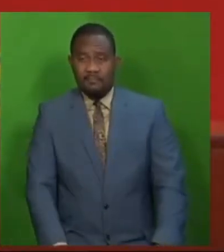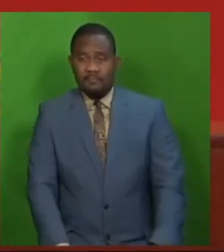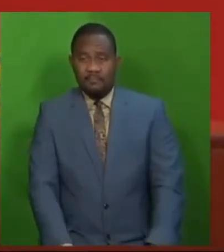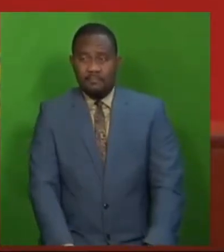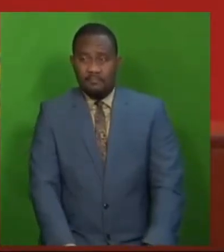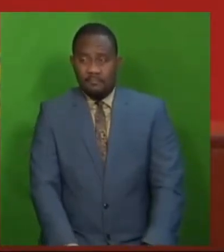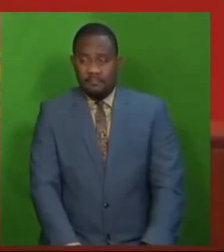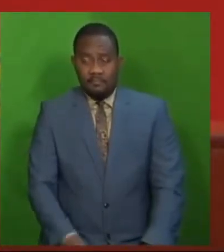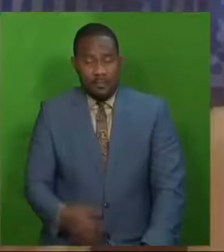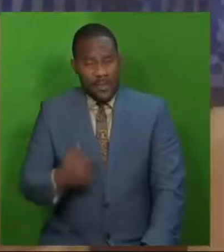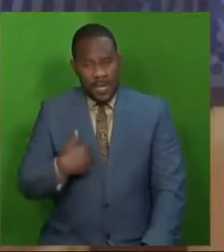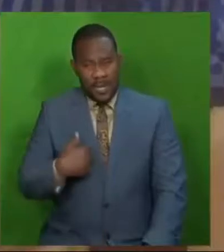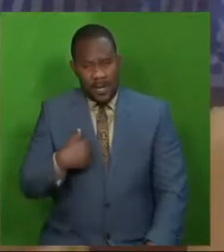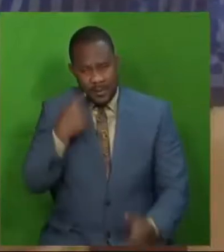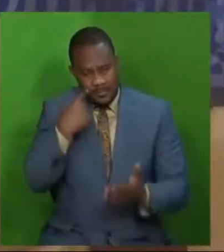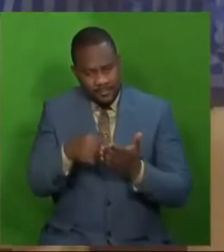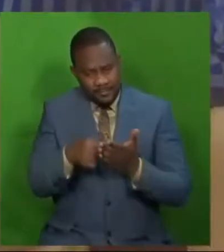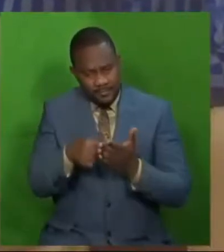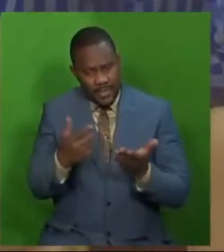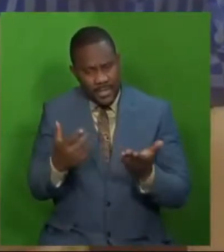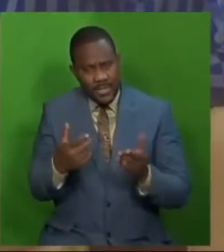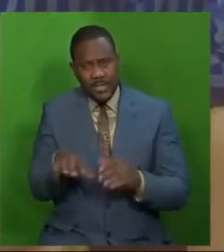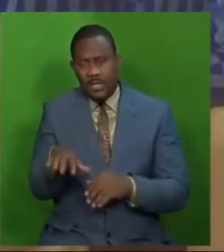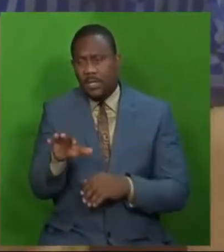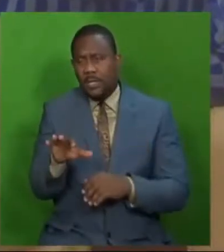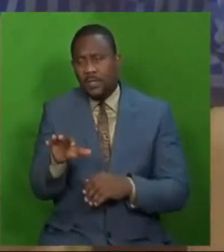order number 92.